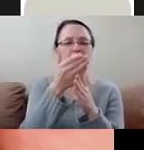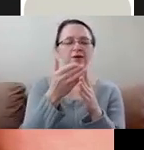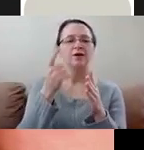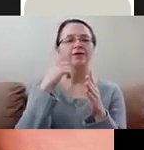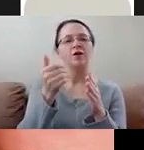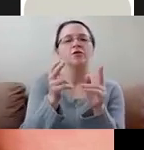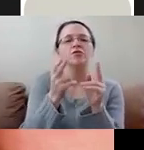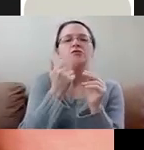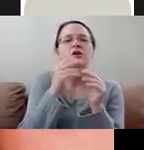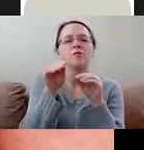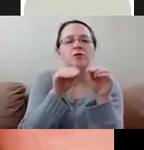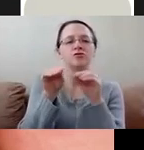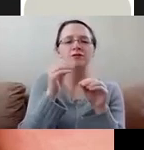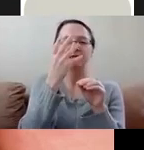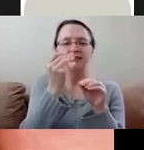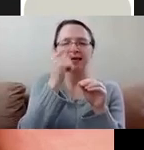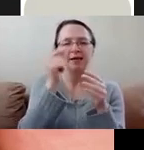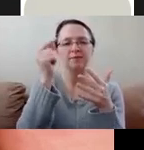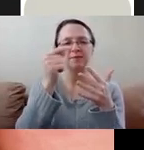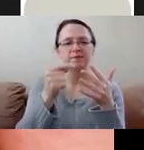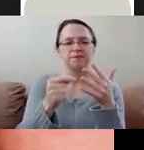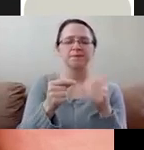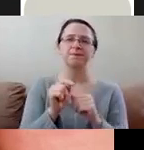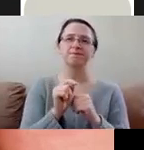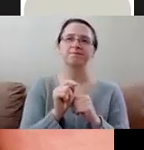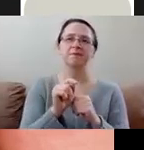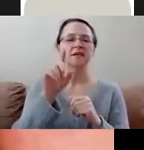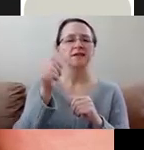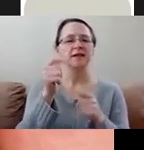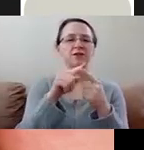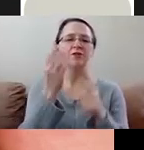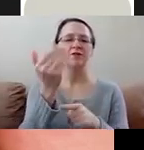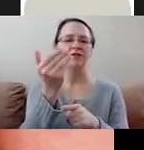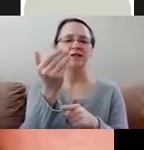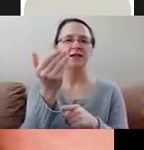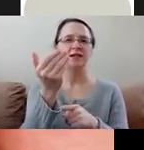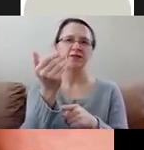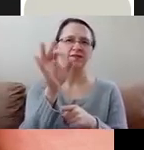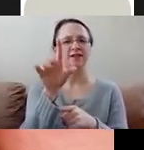motion, it goes up to like 10 to 15